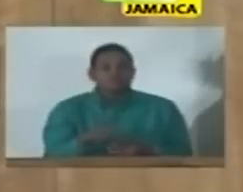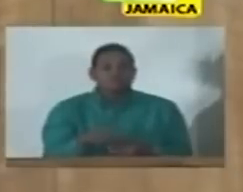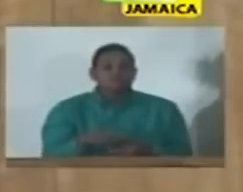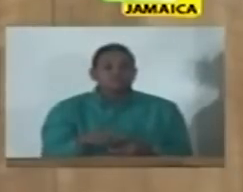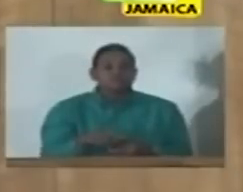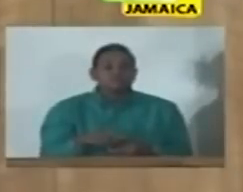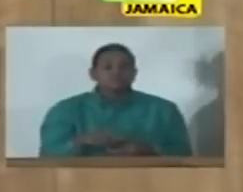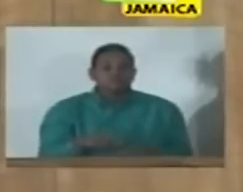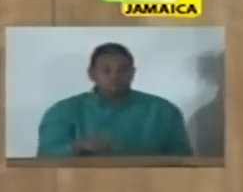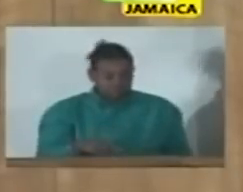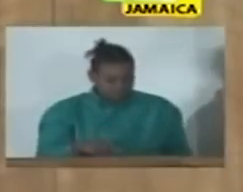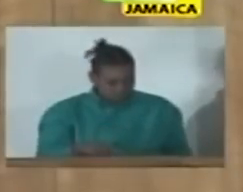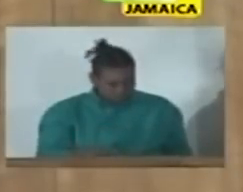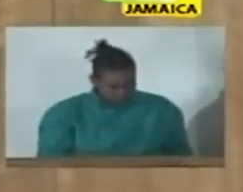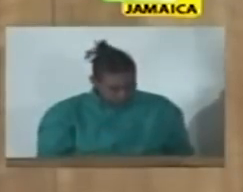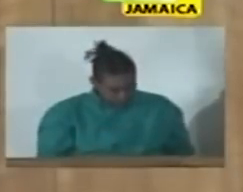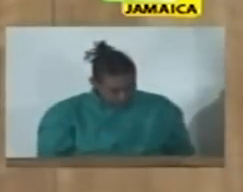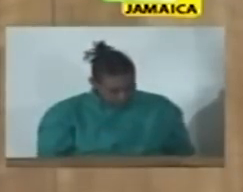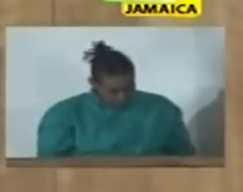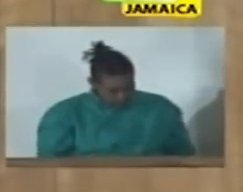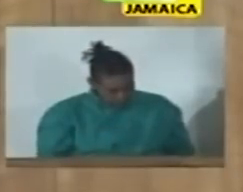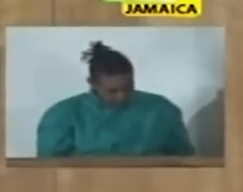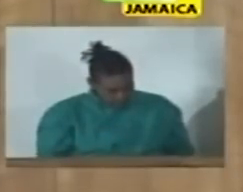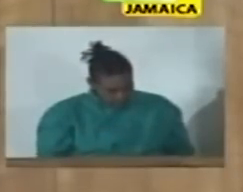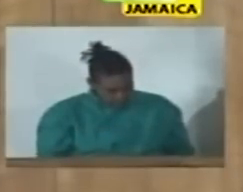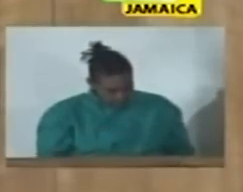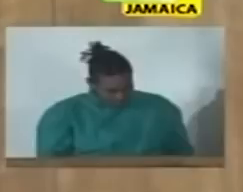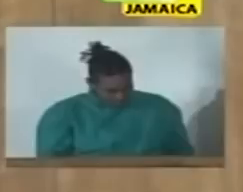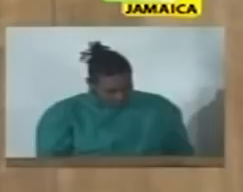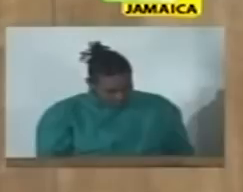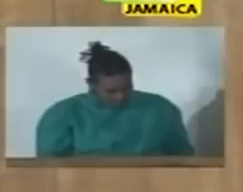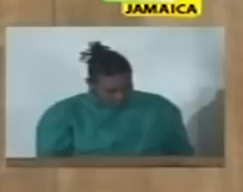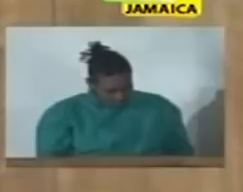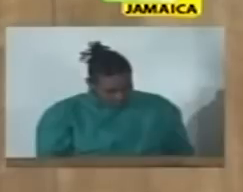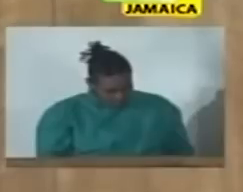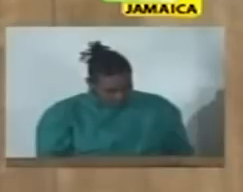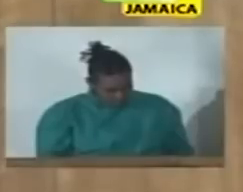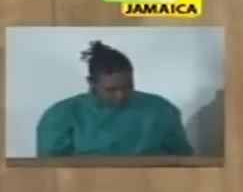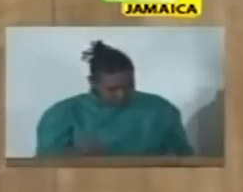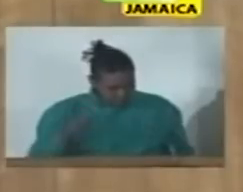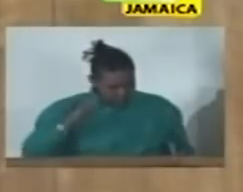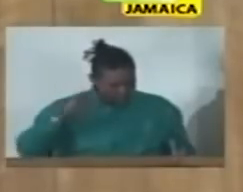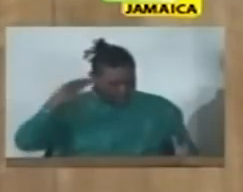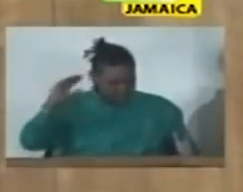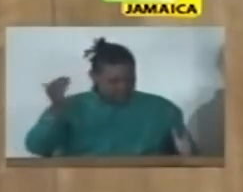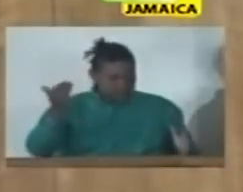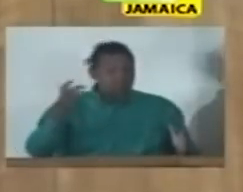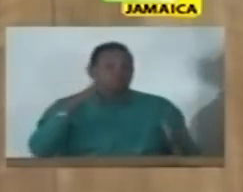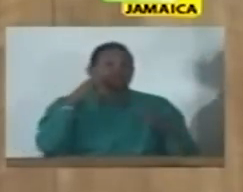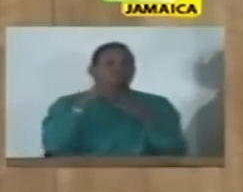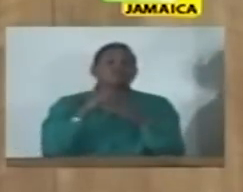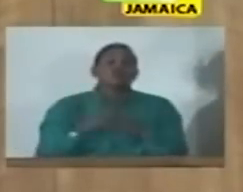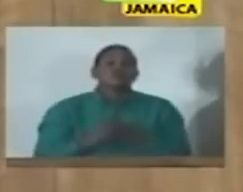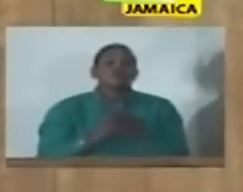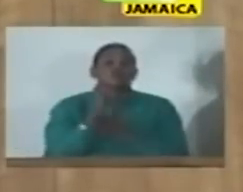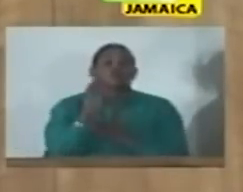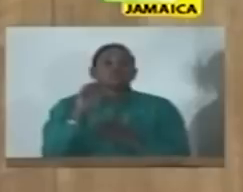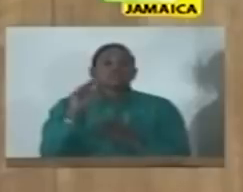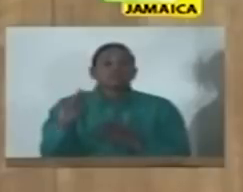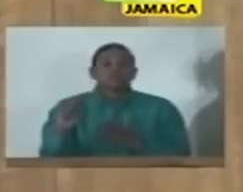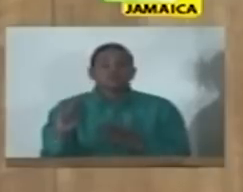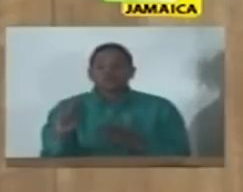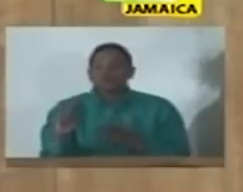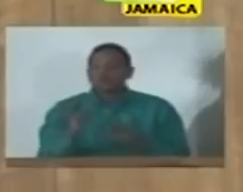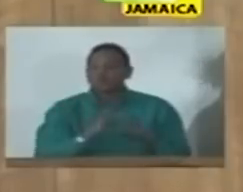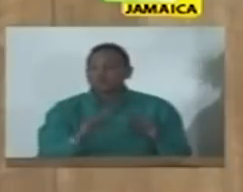the National Education Trust seems to be getting involved with through CMU, but I figure it's not what